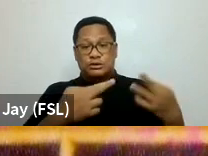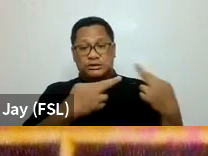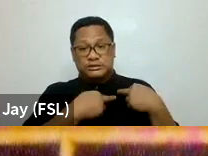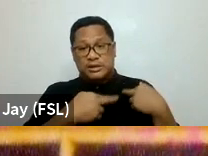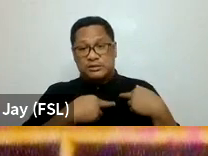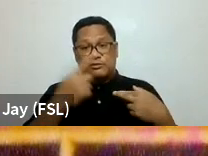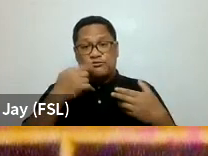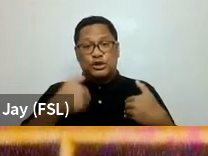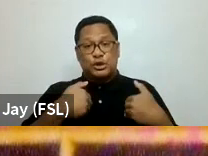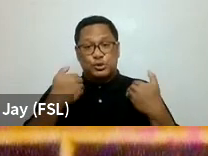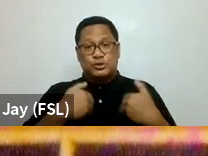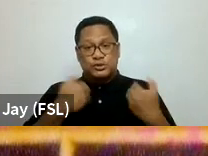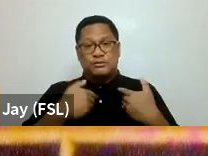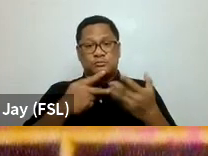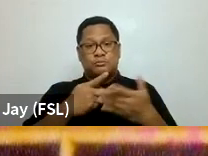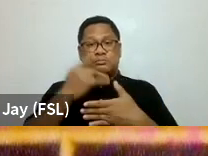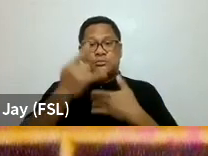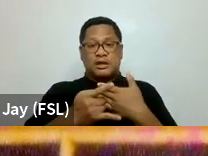sa projects for the youth.